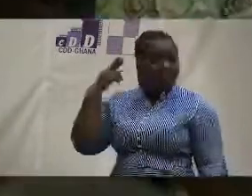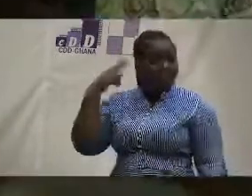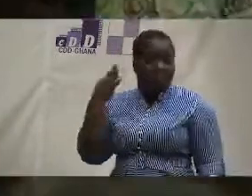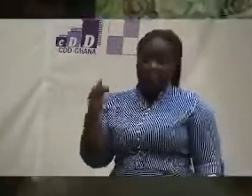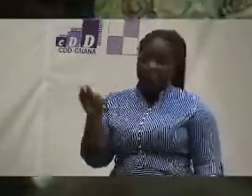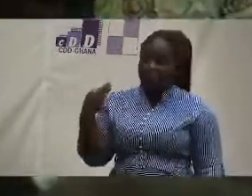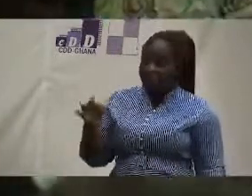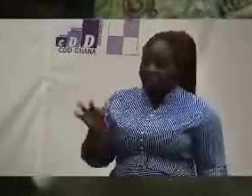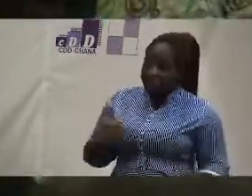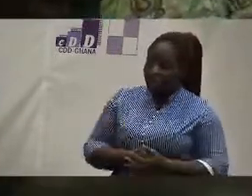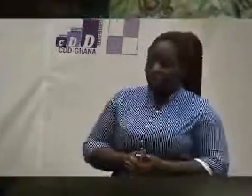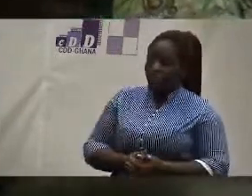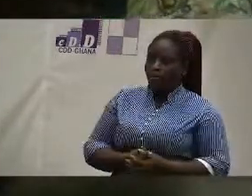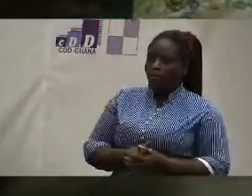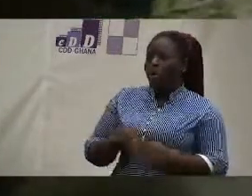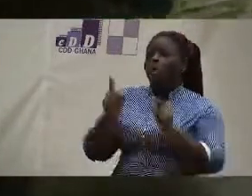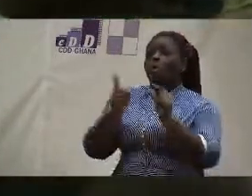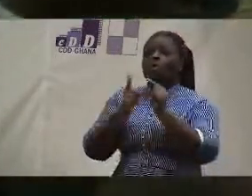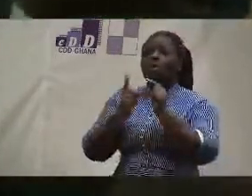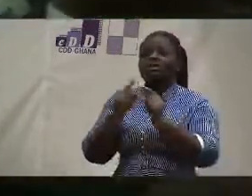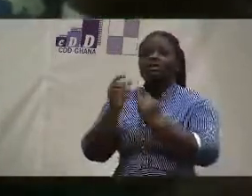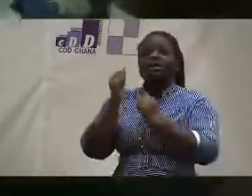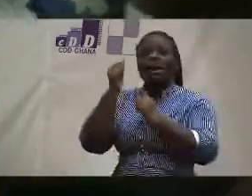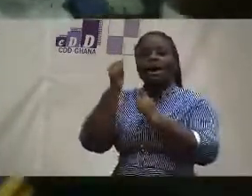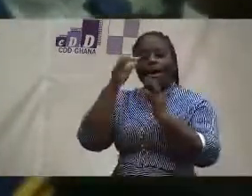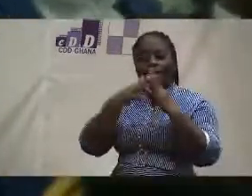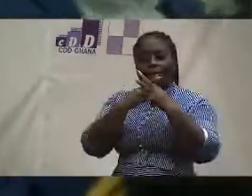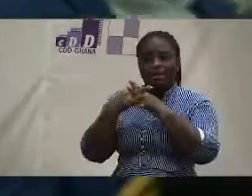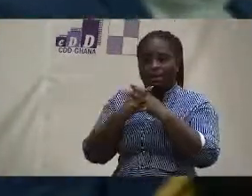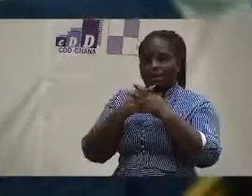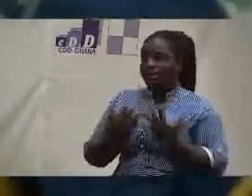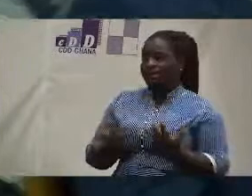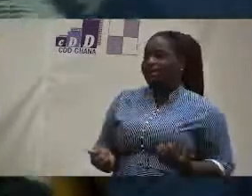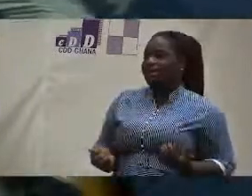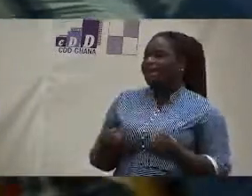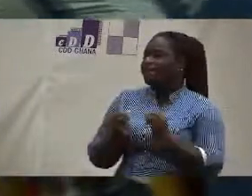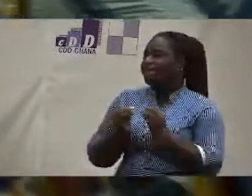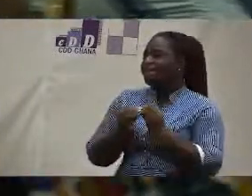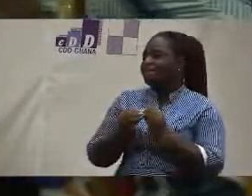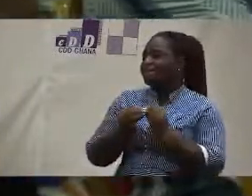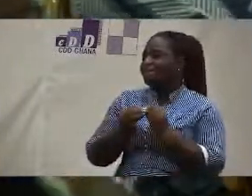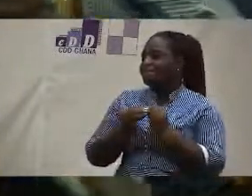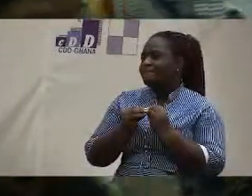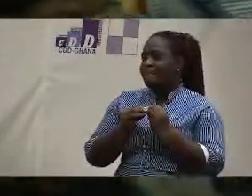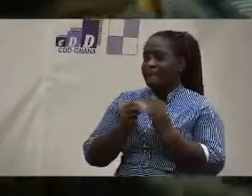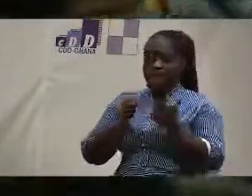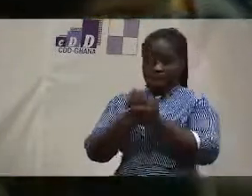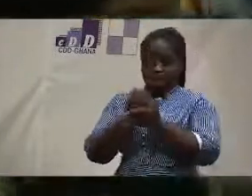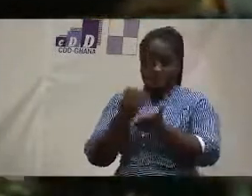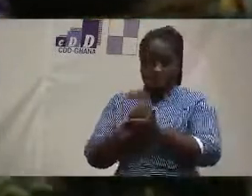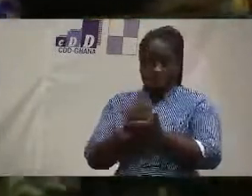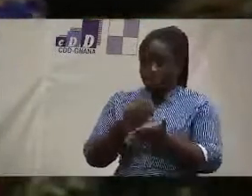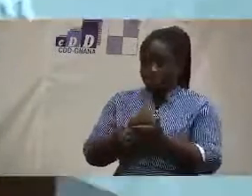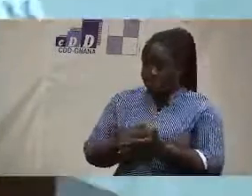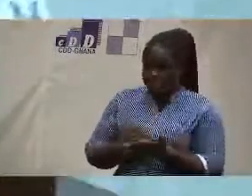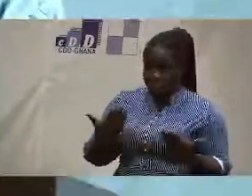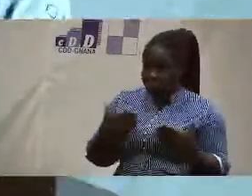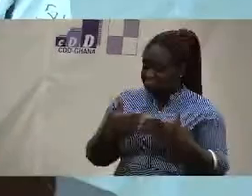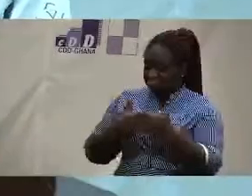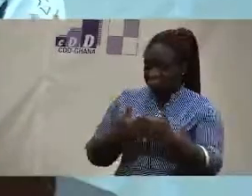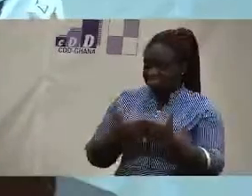France International, Voice of America, Bloomberg, Washington Post, Financial Times, The Economist, The Guardian,